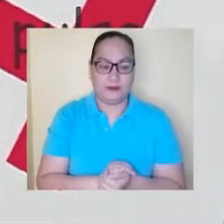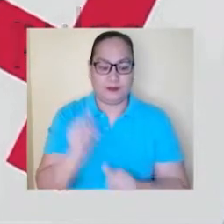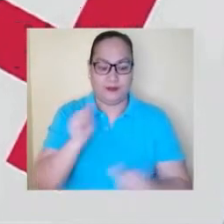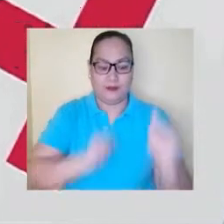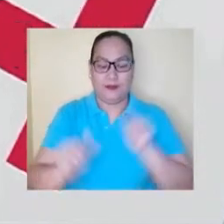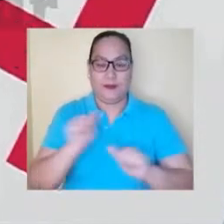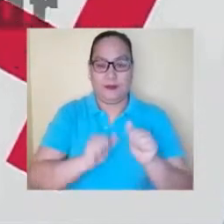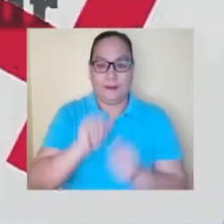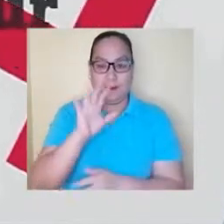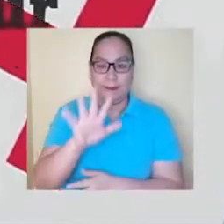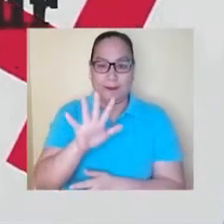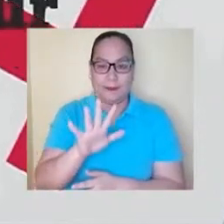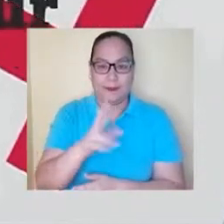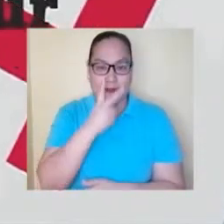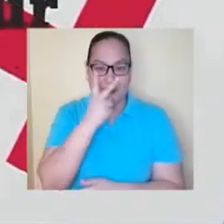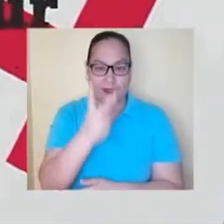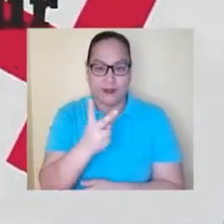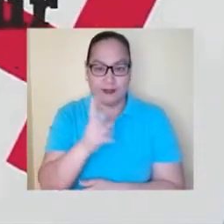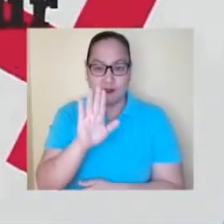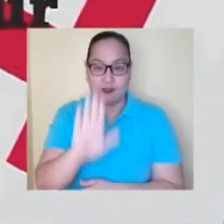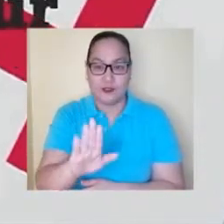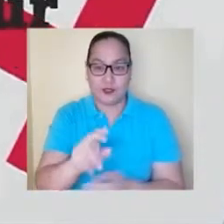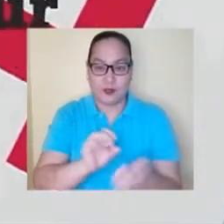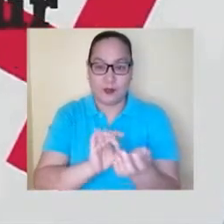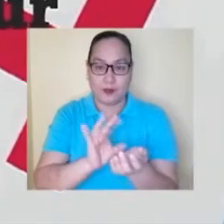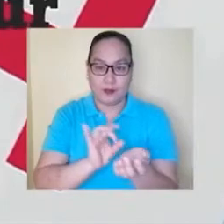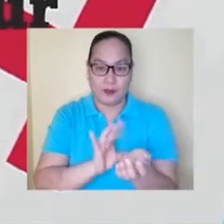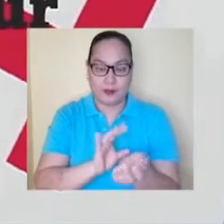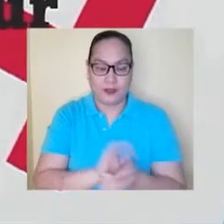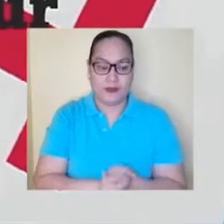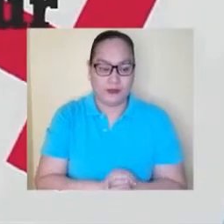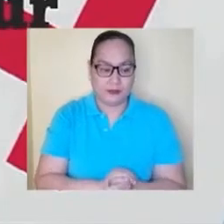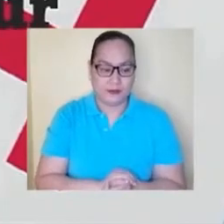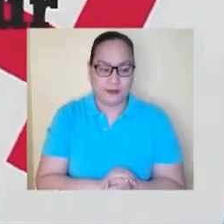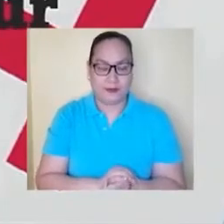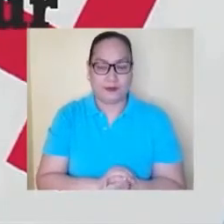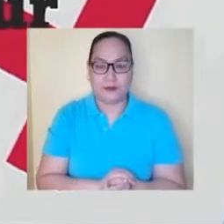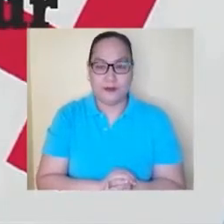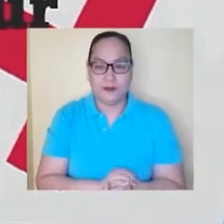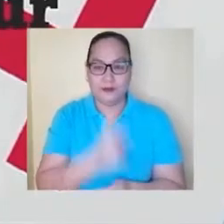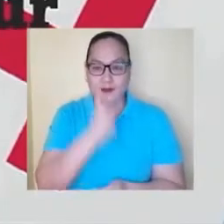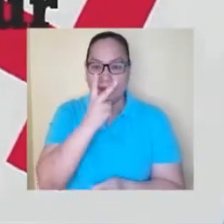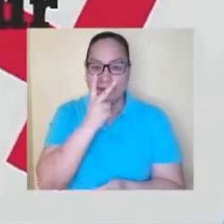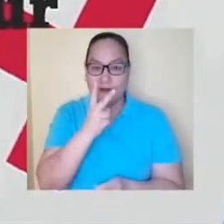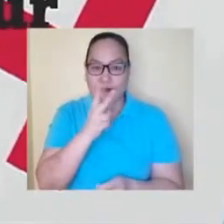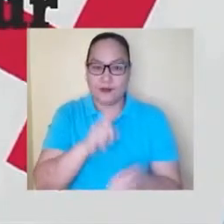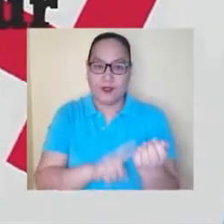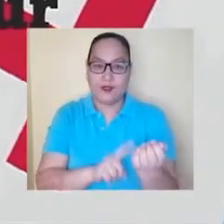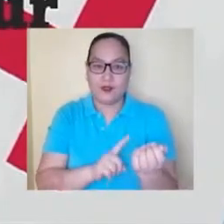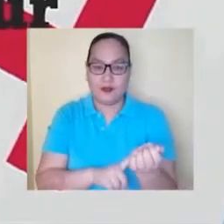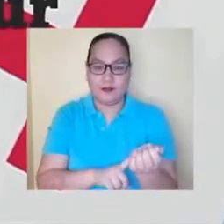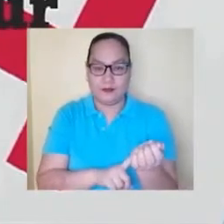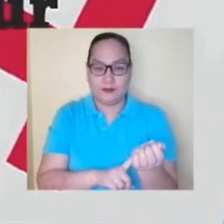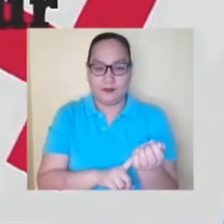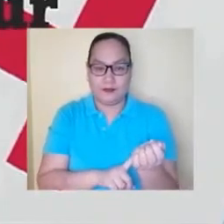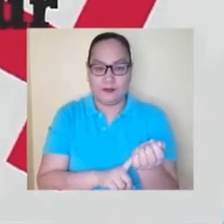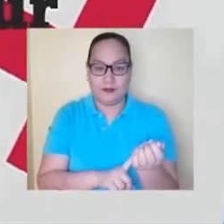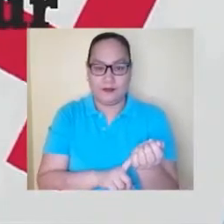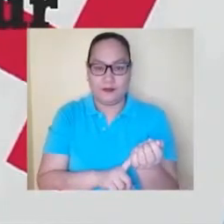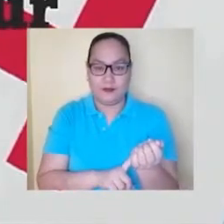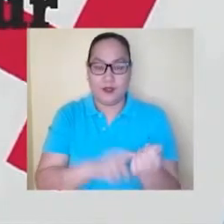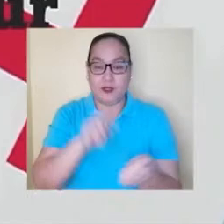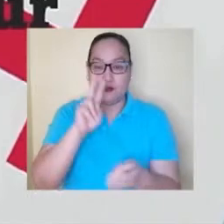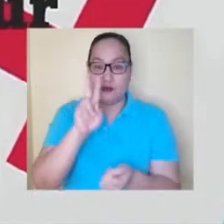Activity 5. Check your pulse. Spot your radial pulse. Gently place